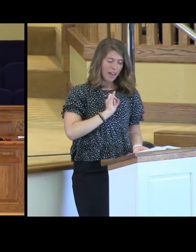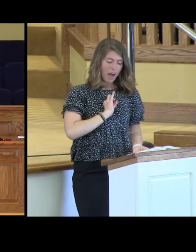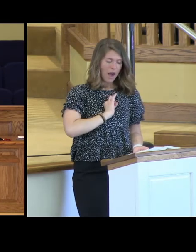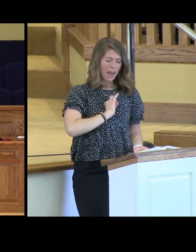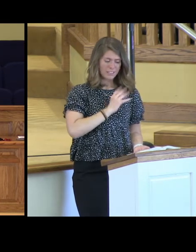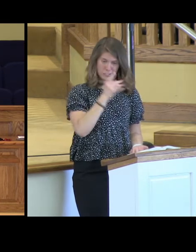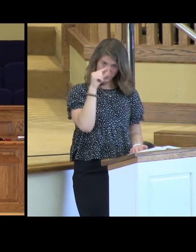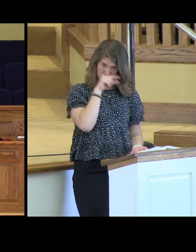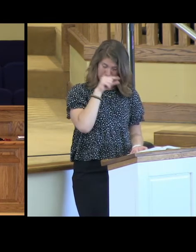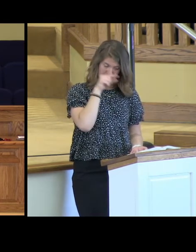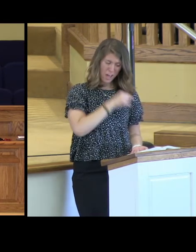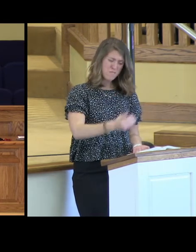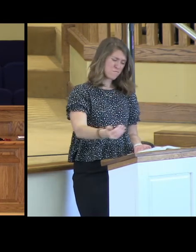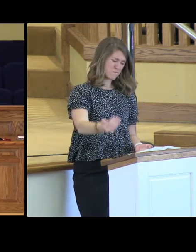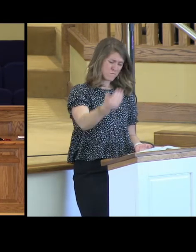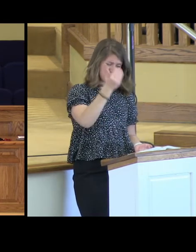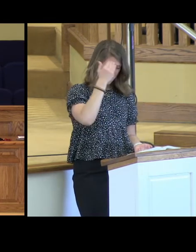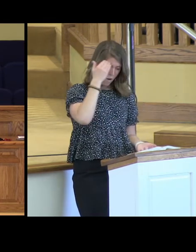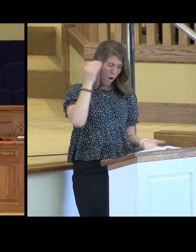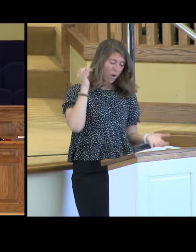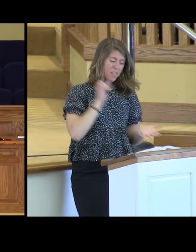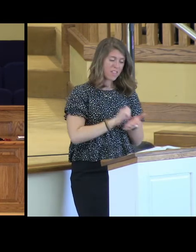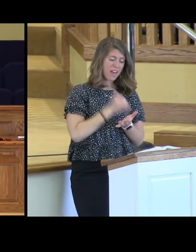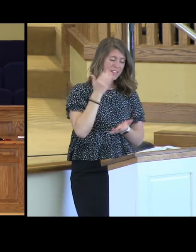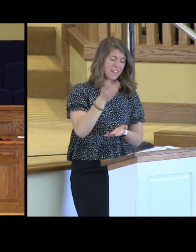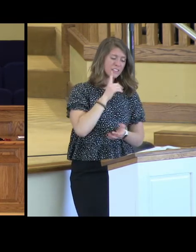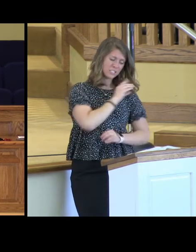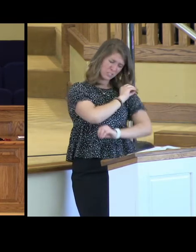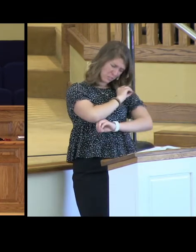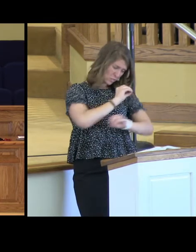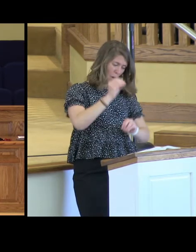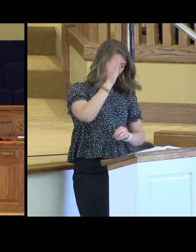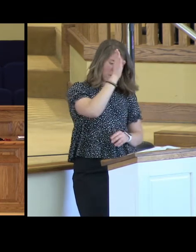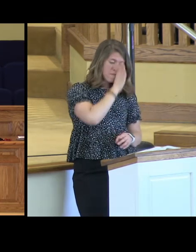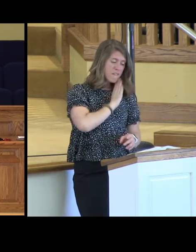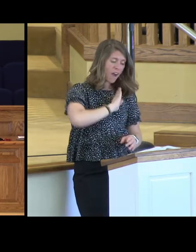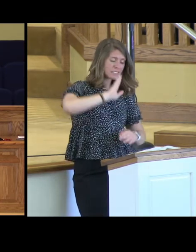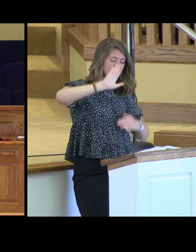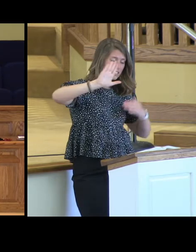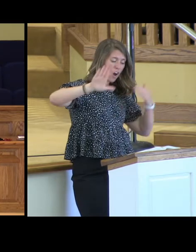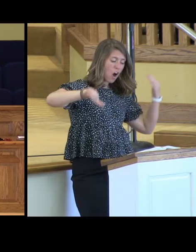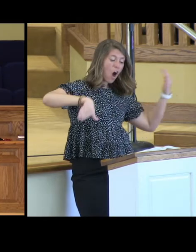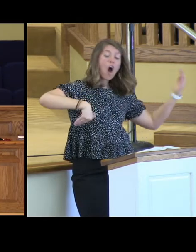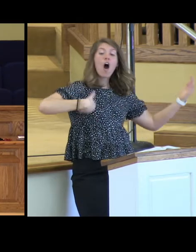a Gentile, know that there is no God in all the